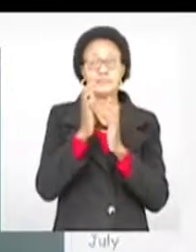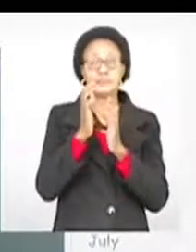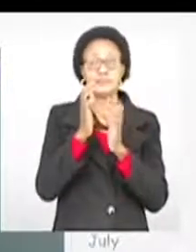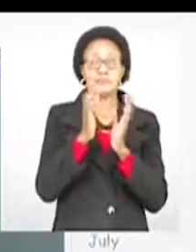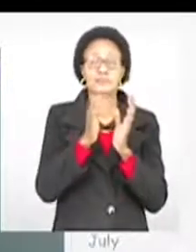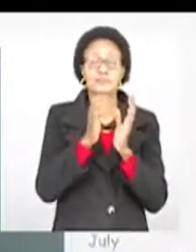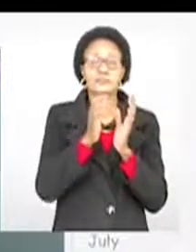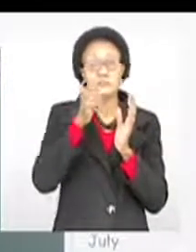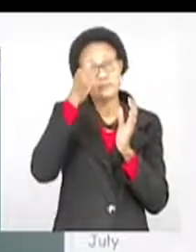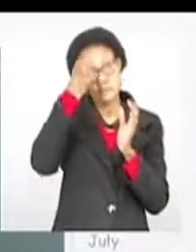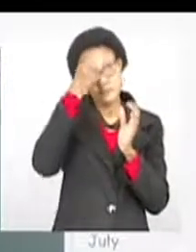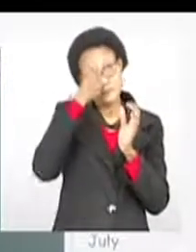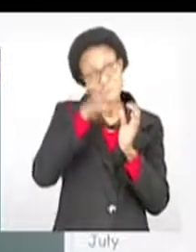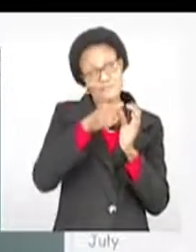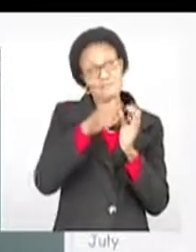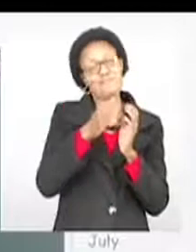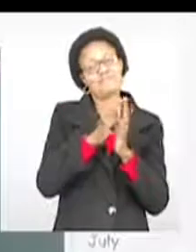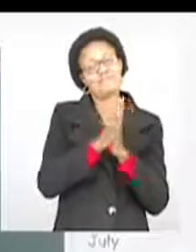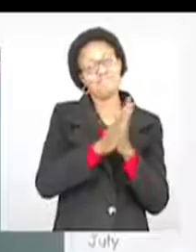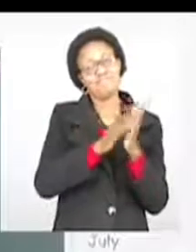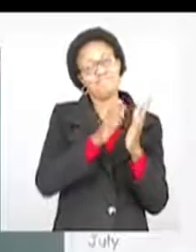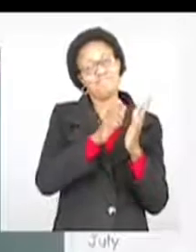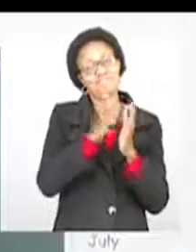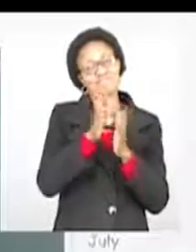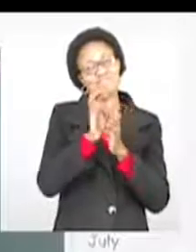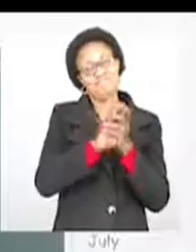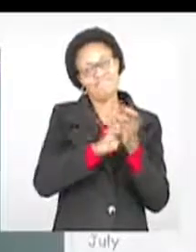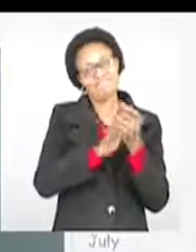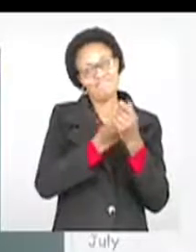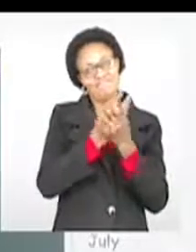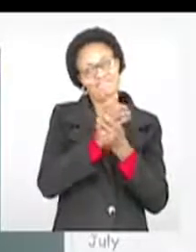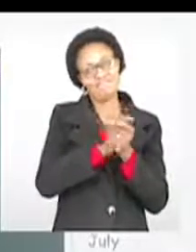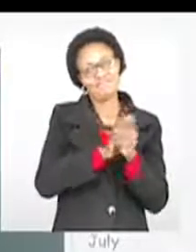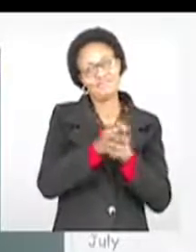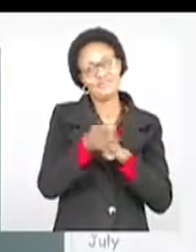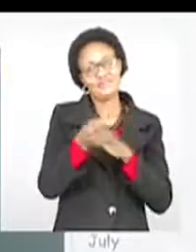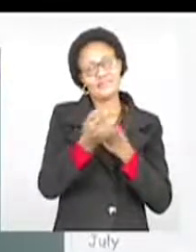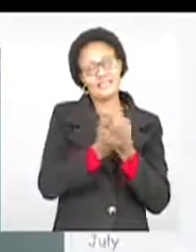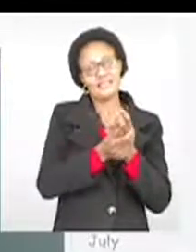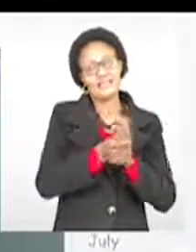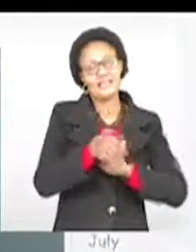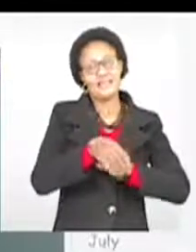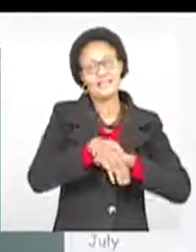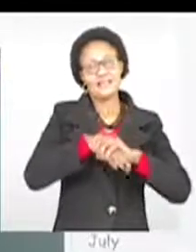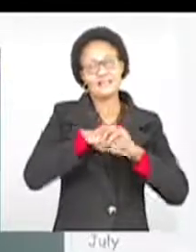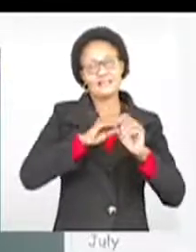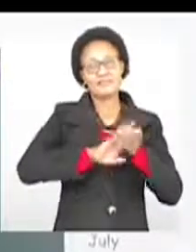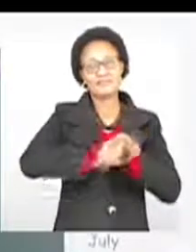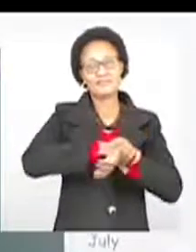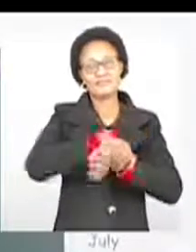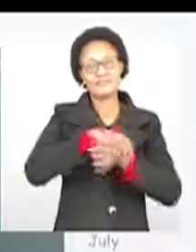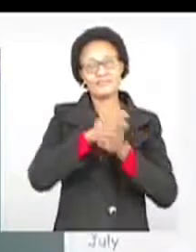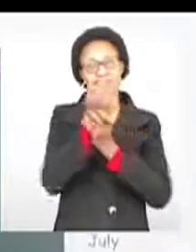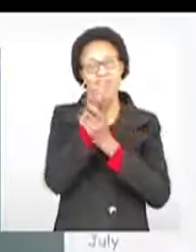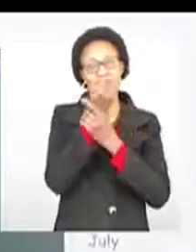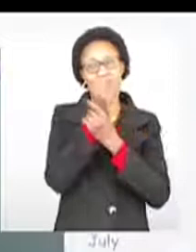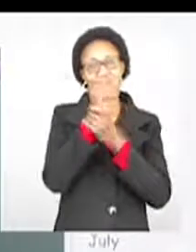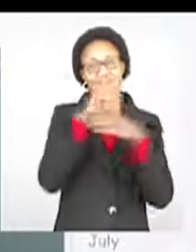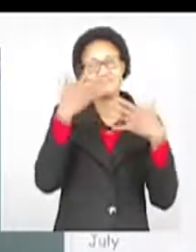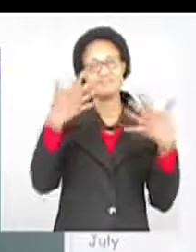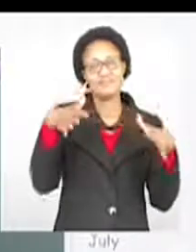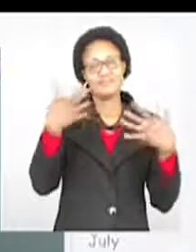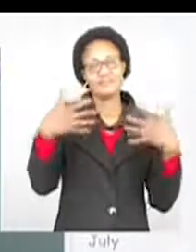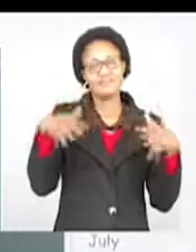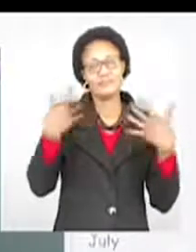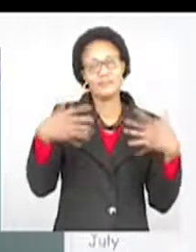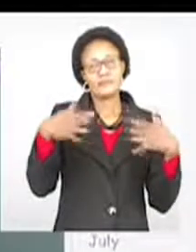Remember, when you're sanitizing, you need to go round and round and on your wrists and make sure that they are